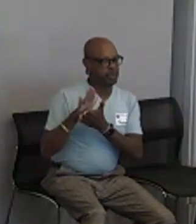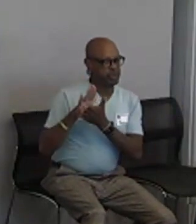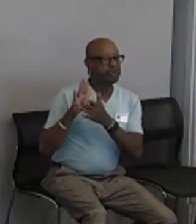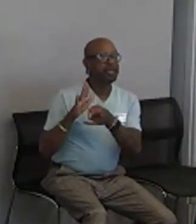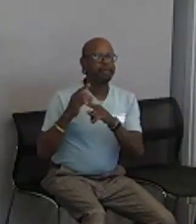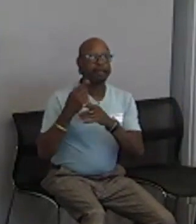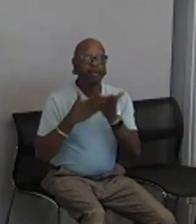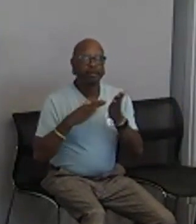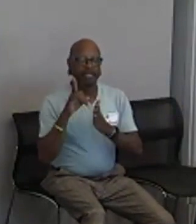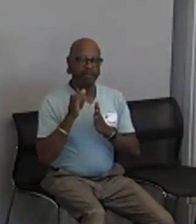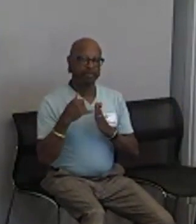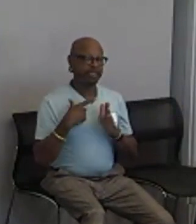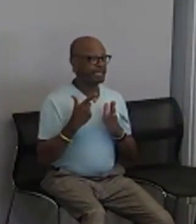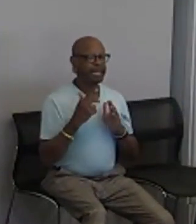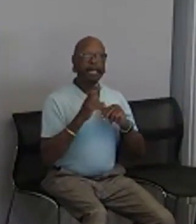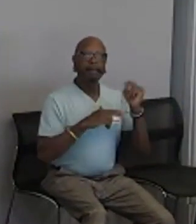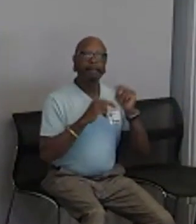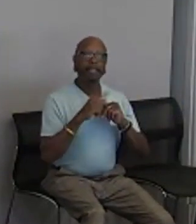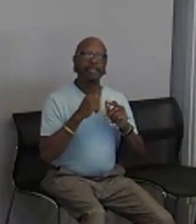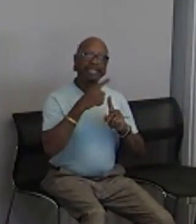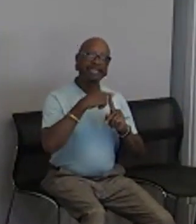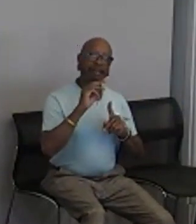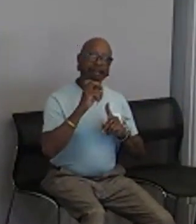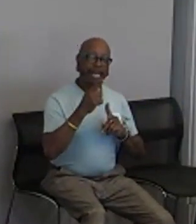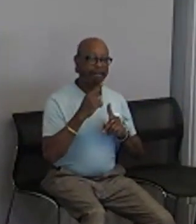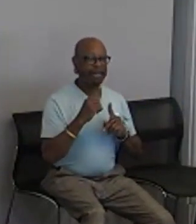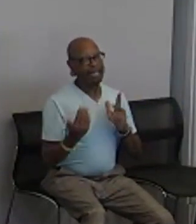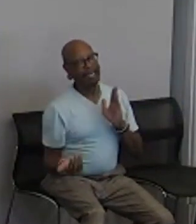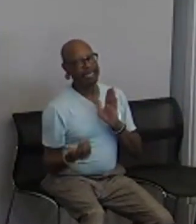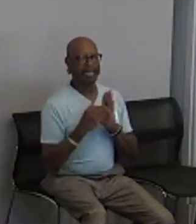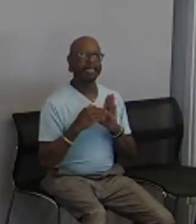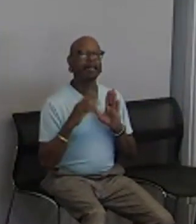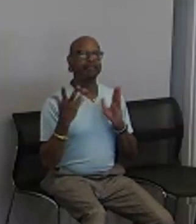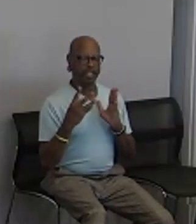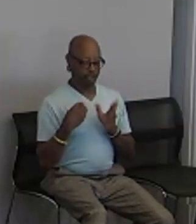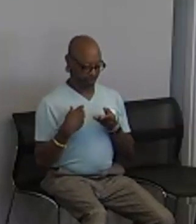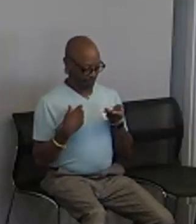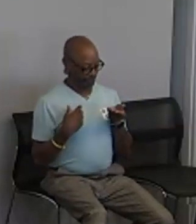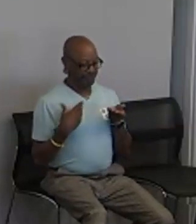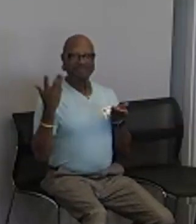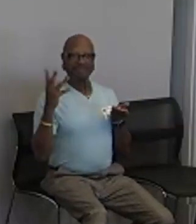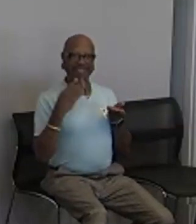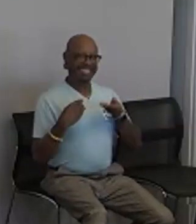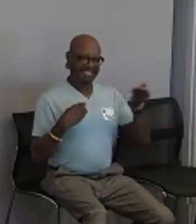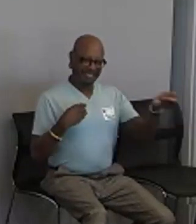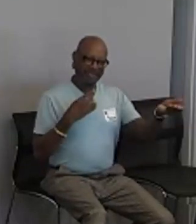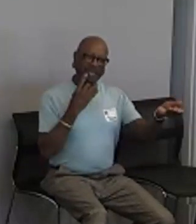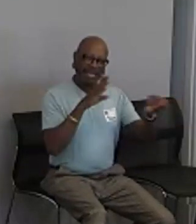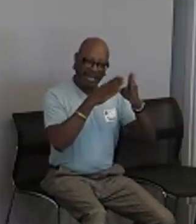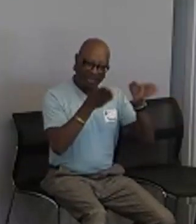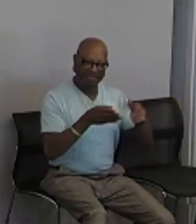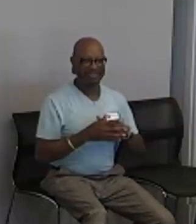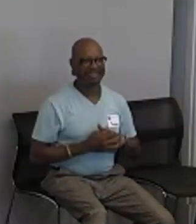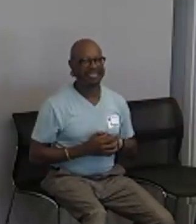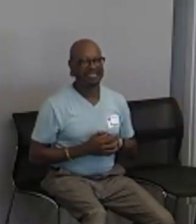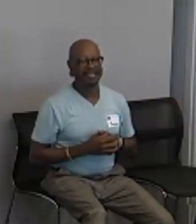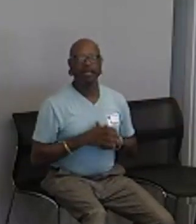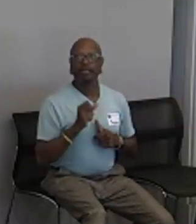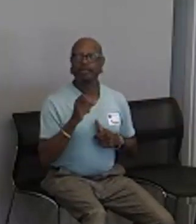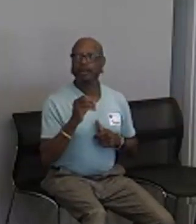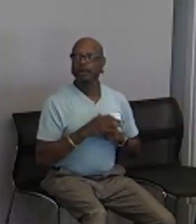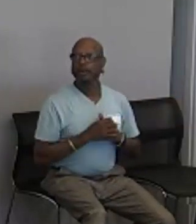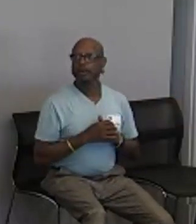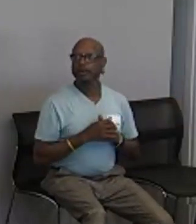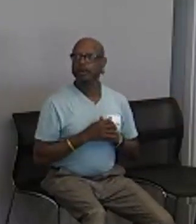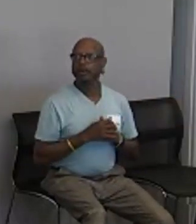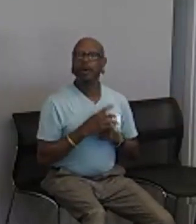to rebuild TMAP from the ground up and give it to the LightHouse. And that's what we did. And so